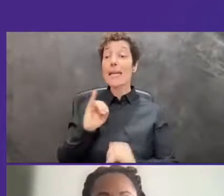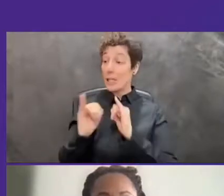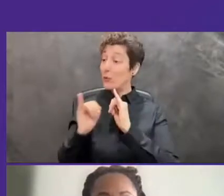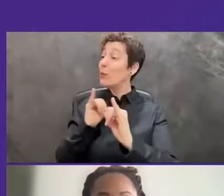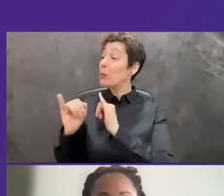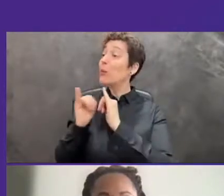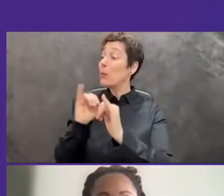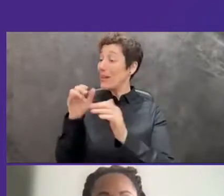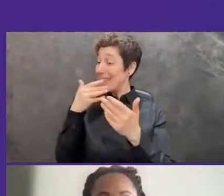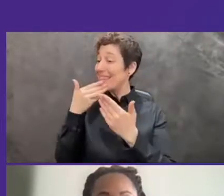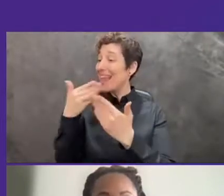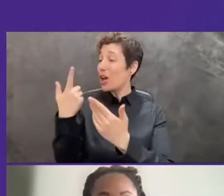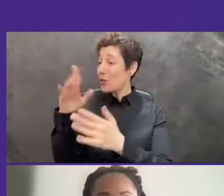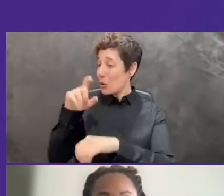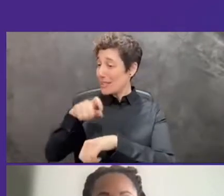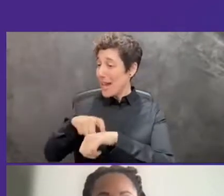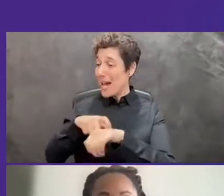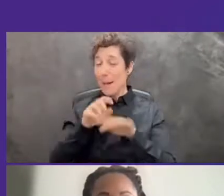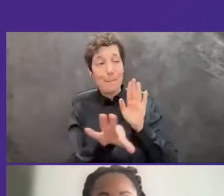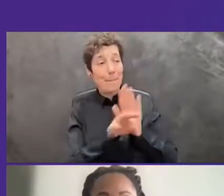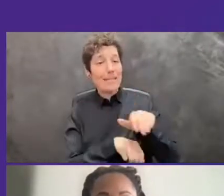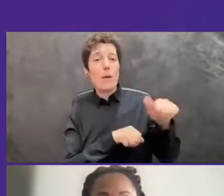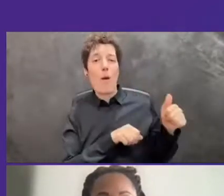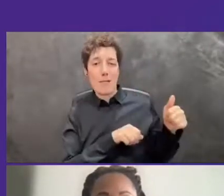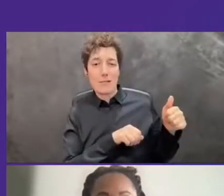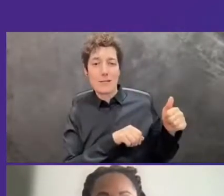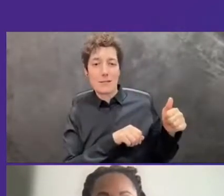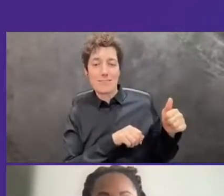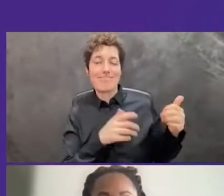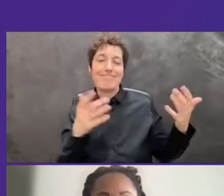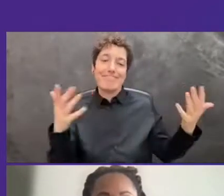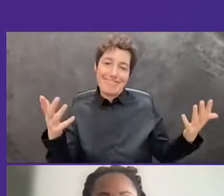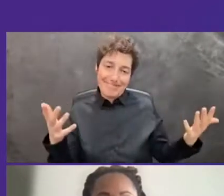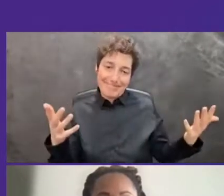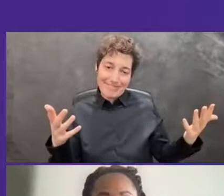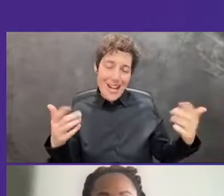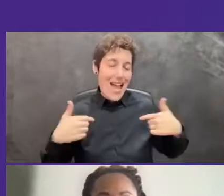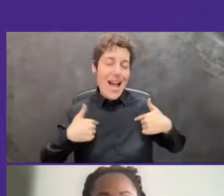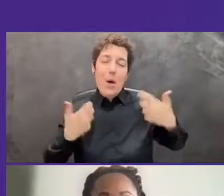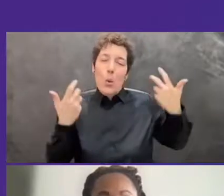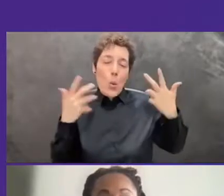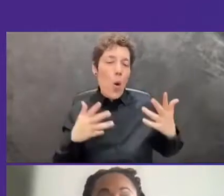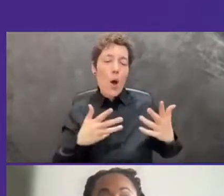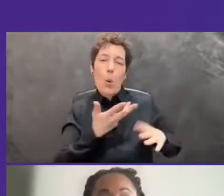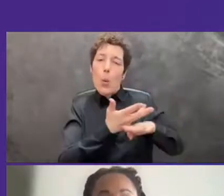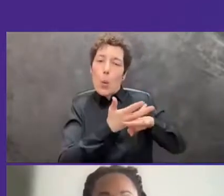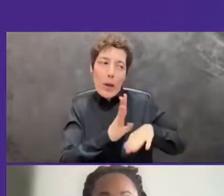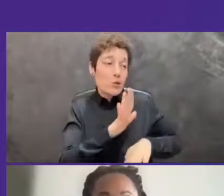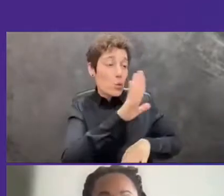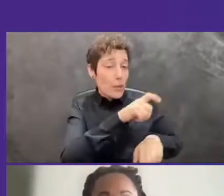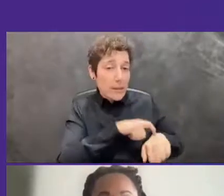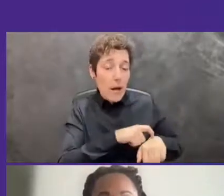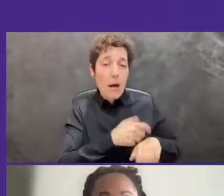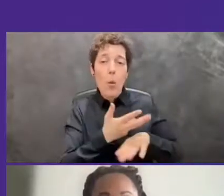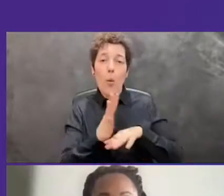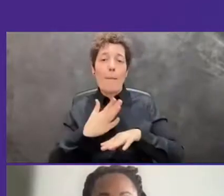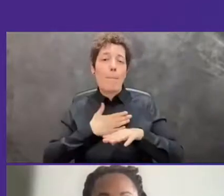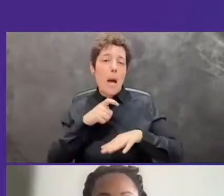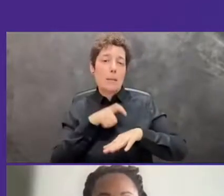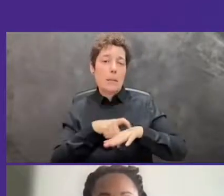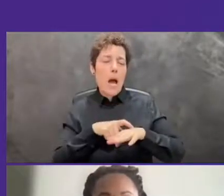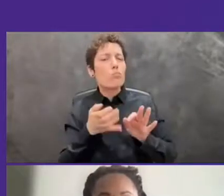the position. And so rather than waste anyone's time, I asked the very simple question, would